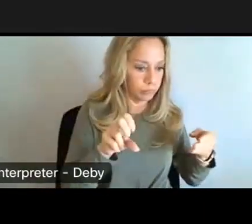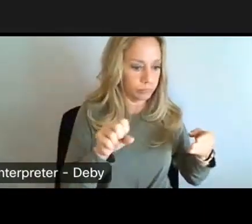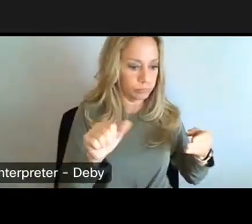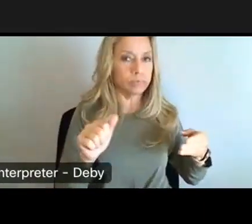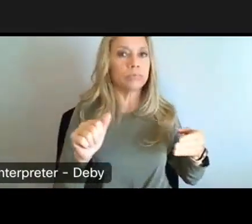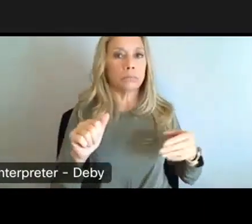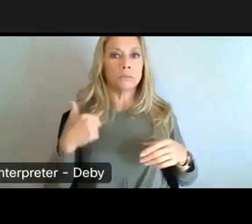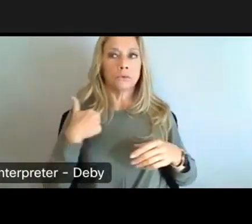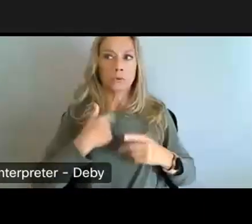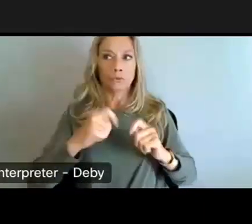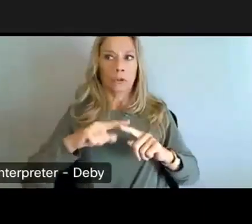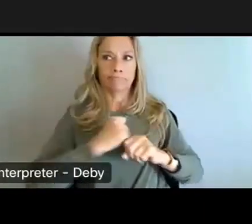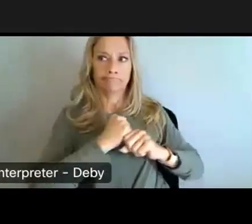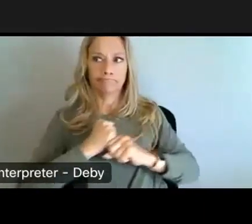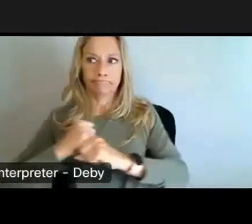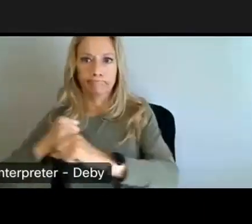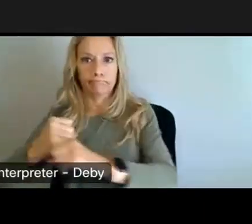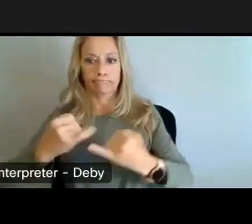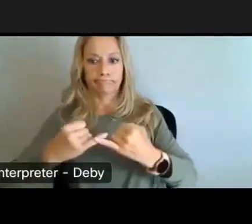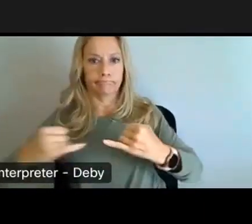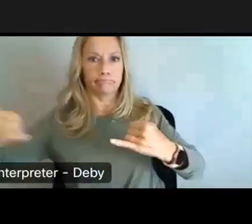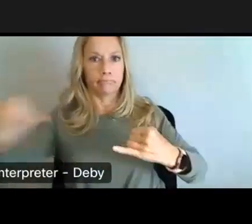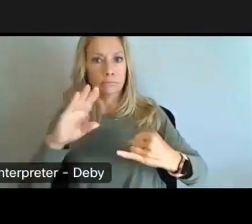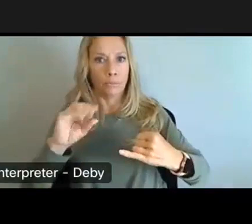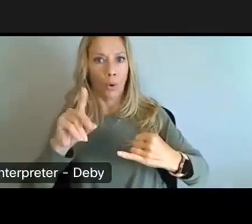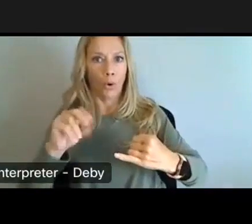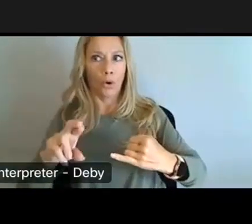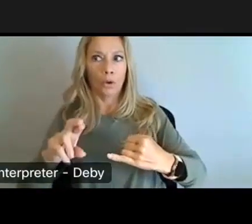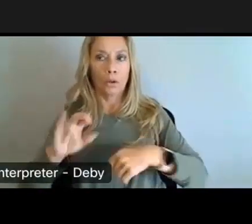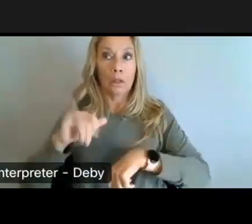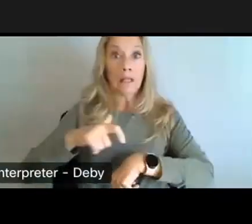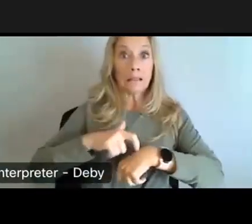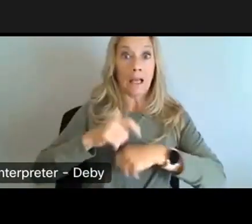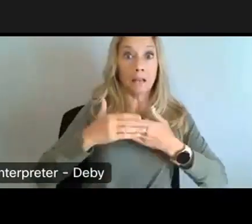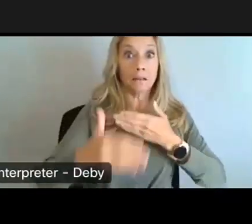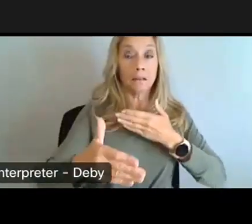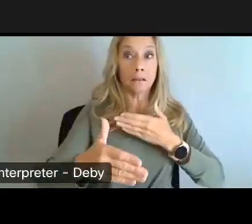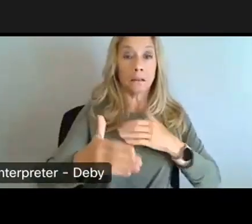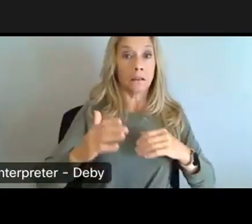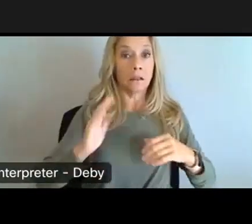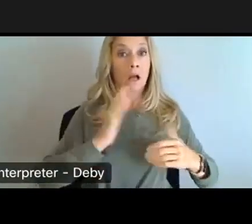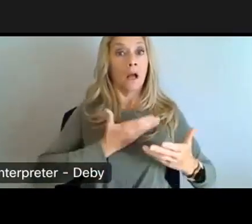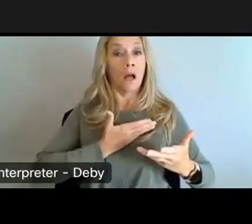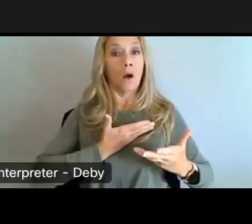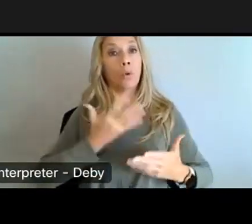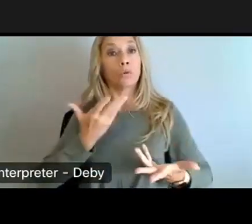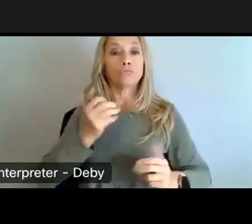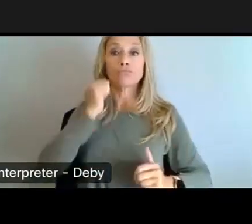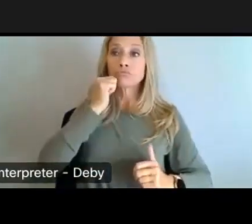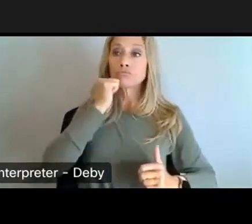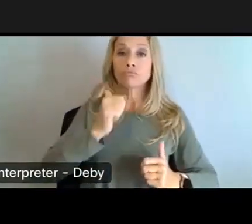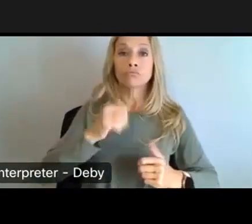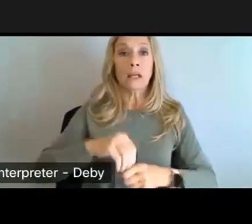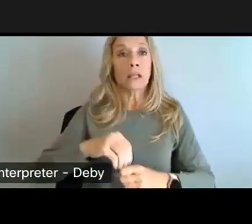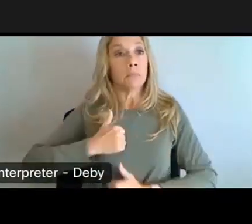border. And from that point on, we knew it. The way that we knew in the military, our way of life was